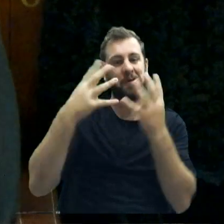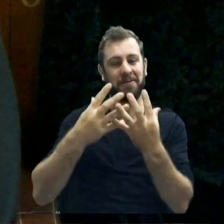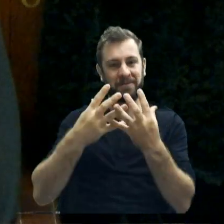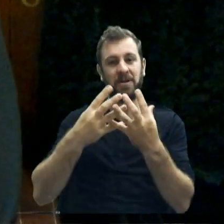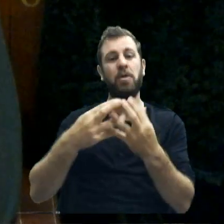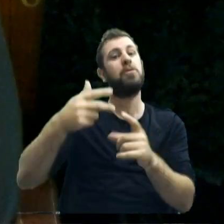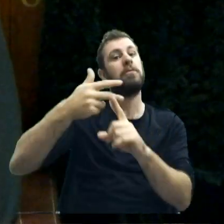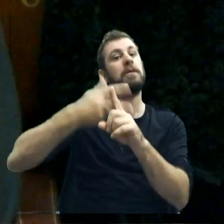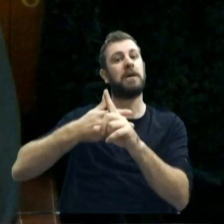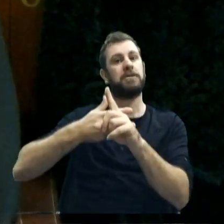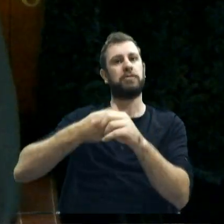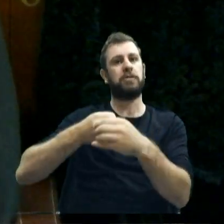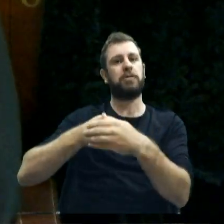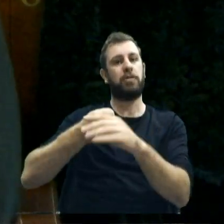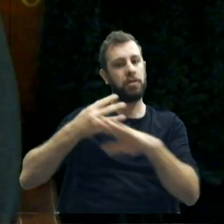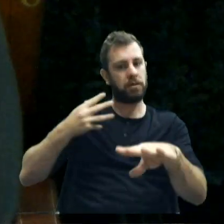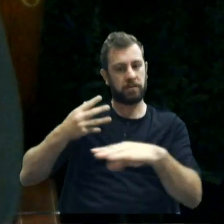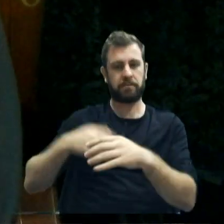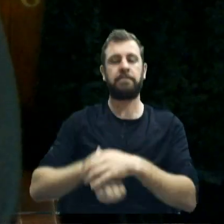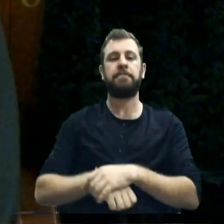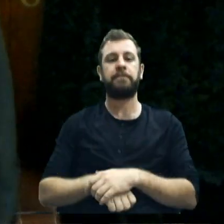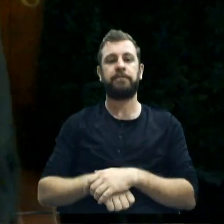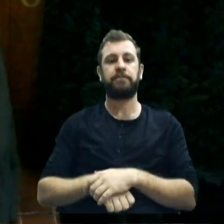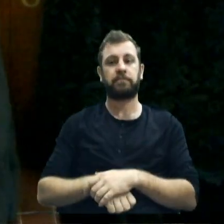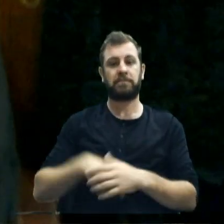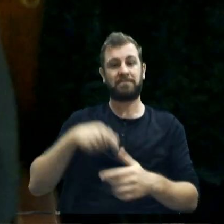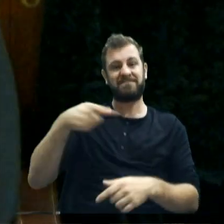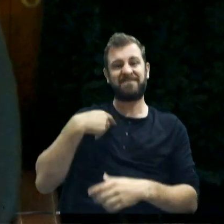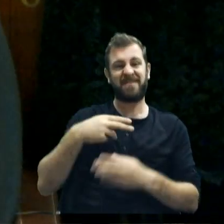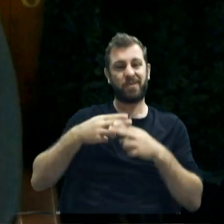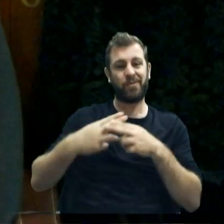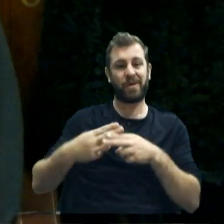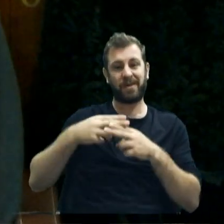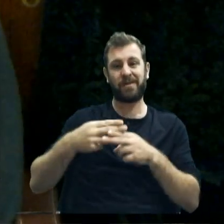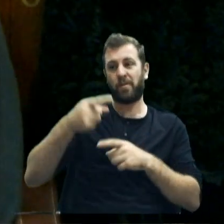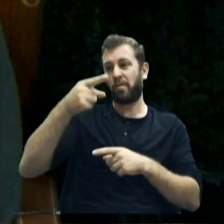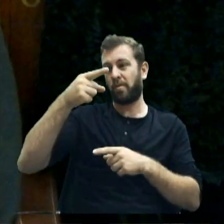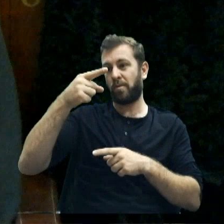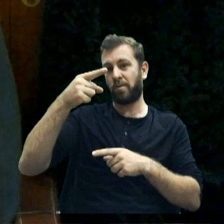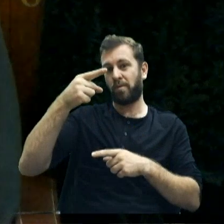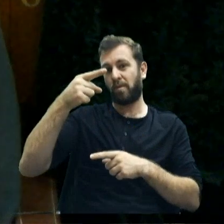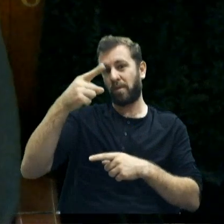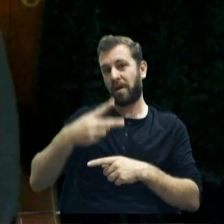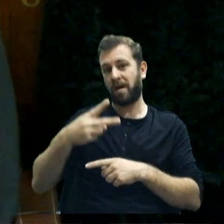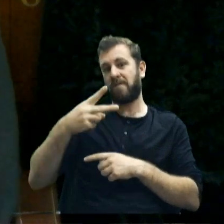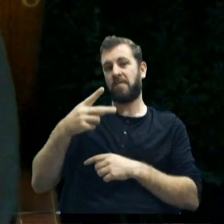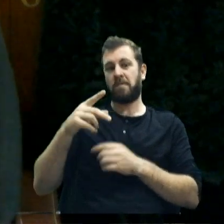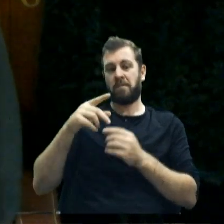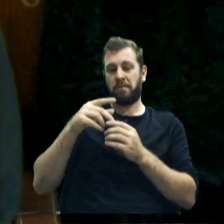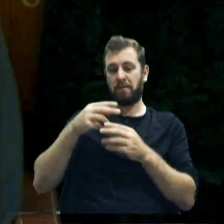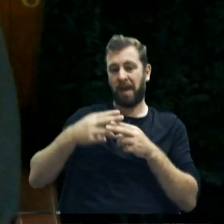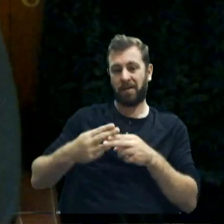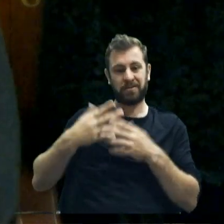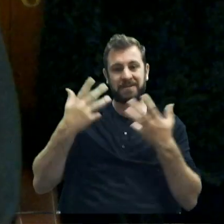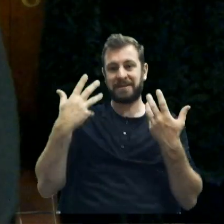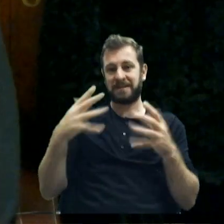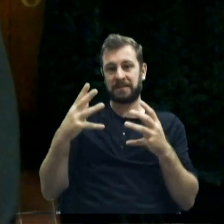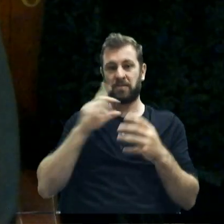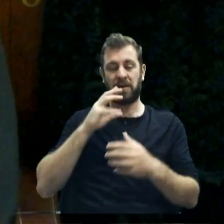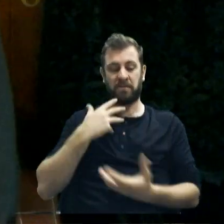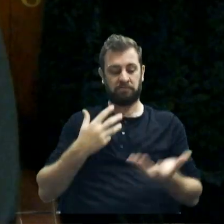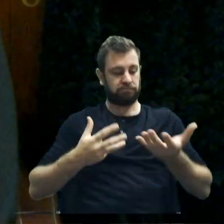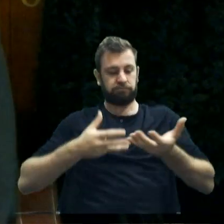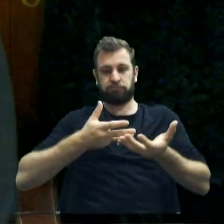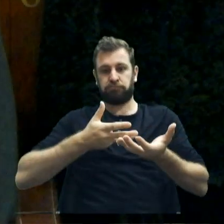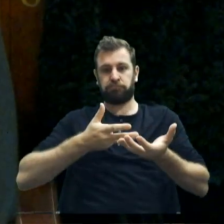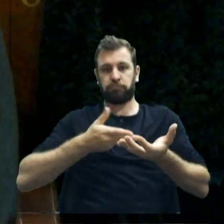have. A pound and a half, he fit inside of my hand. He spent 110 days in the ICU